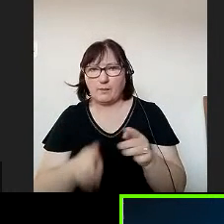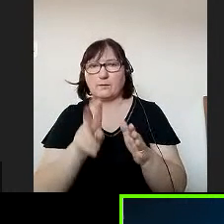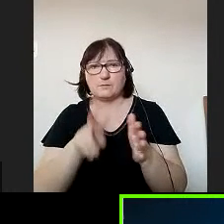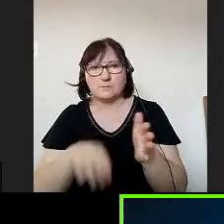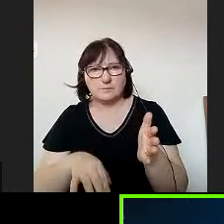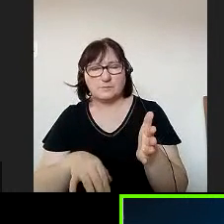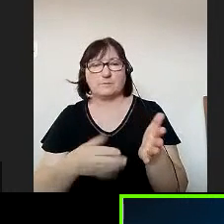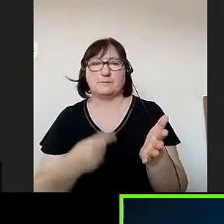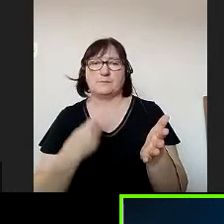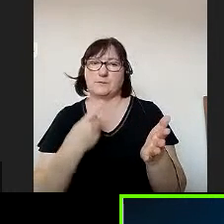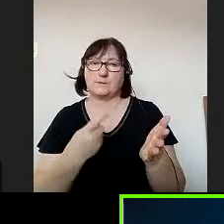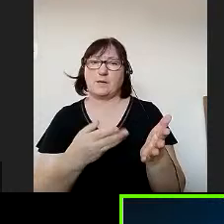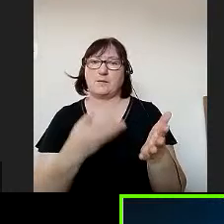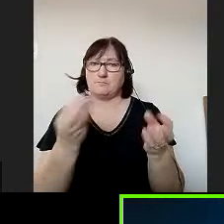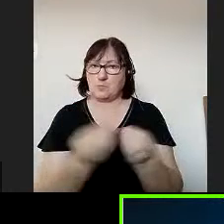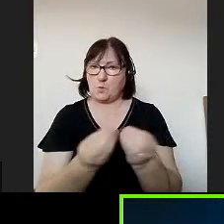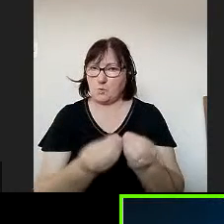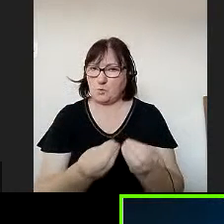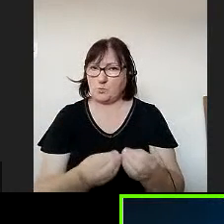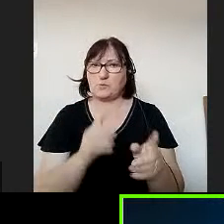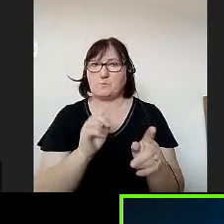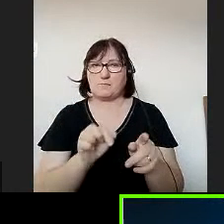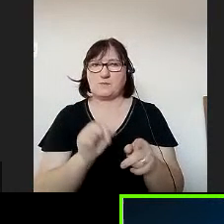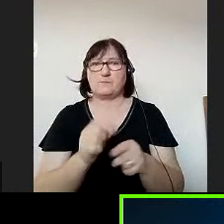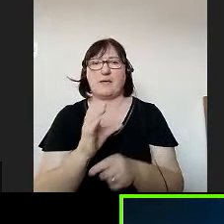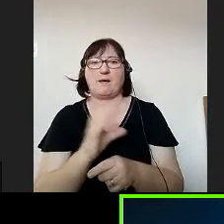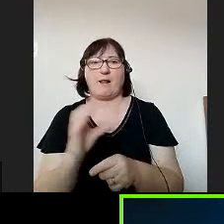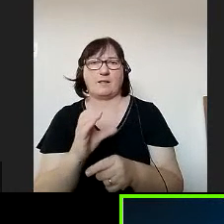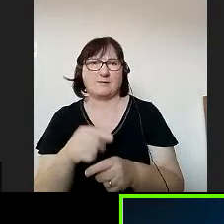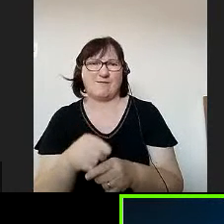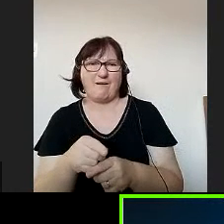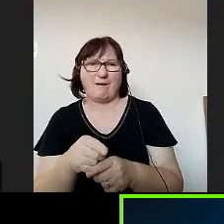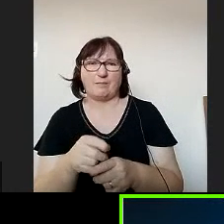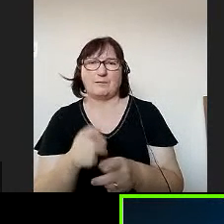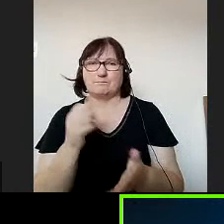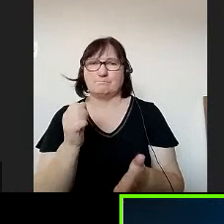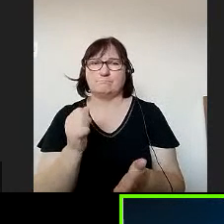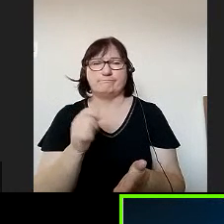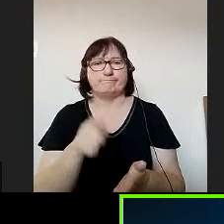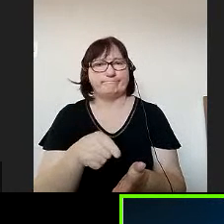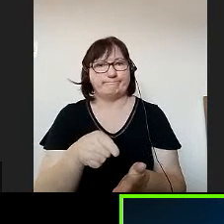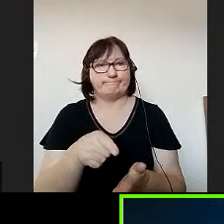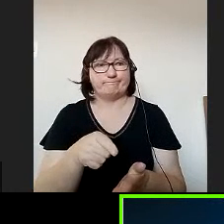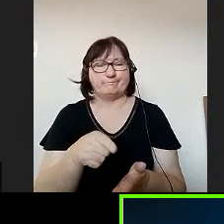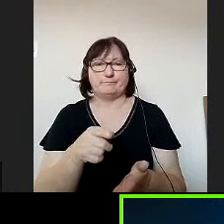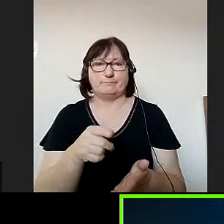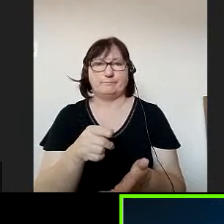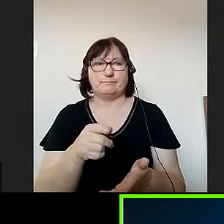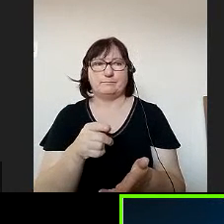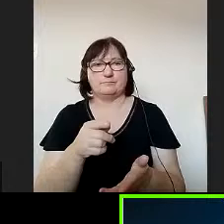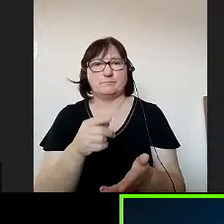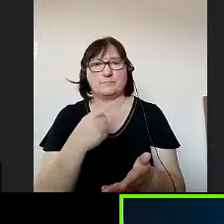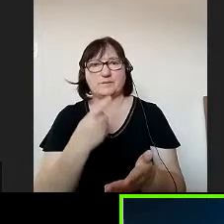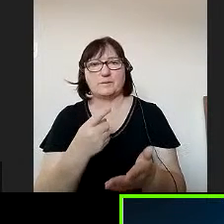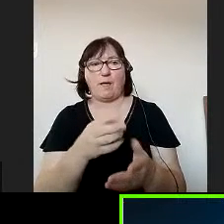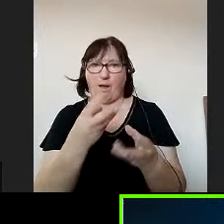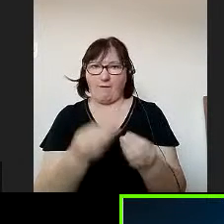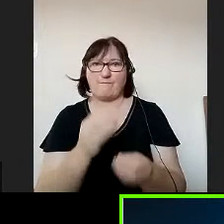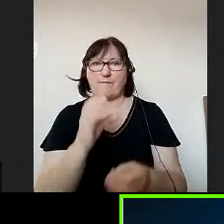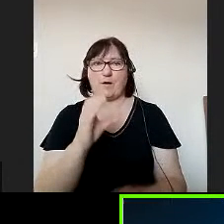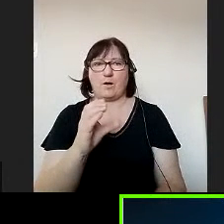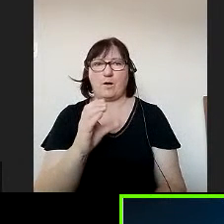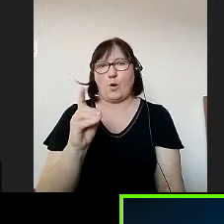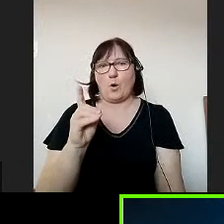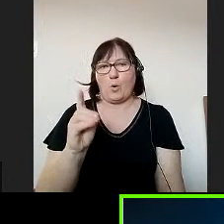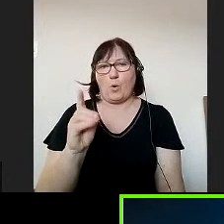think the goods should be classified under a certain code. And so